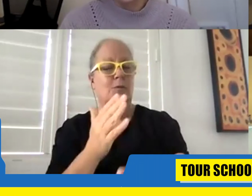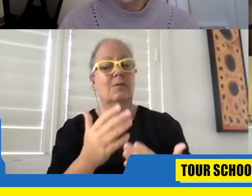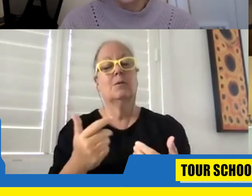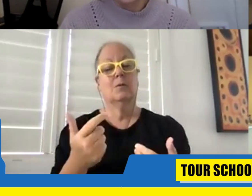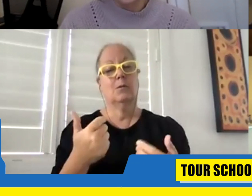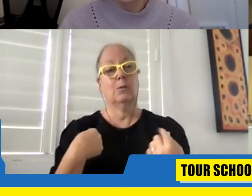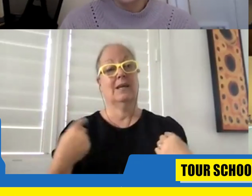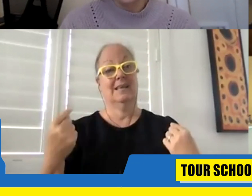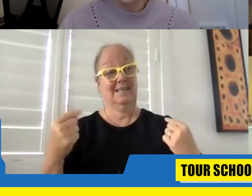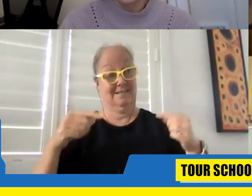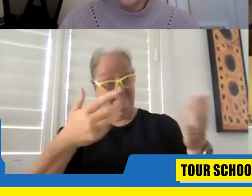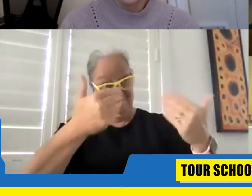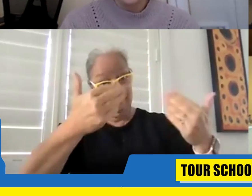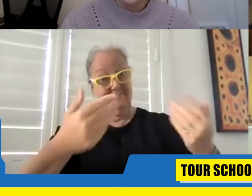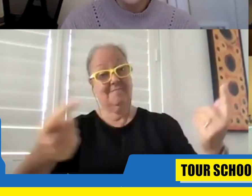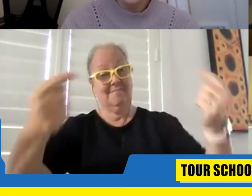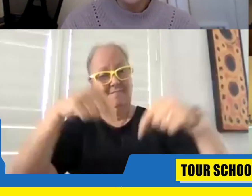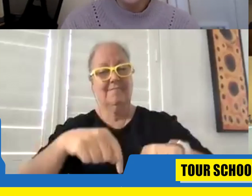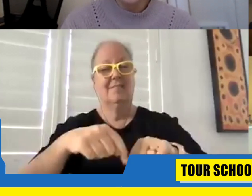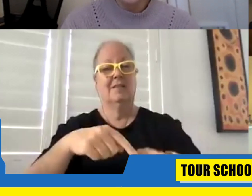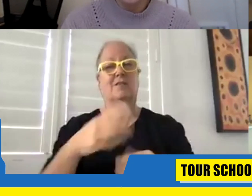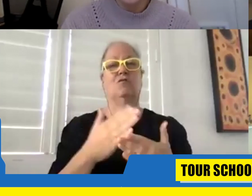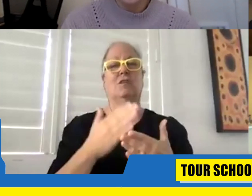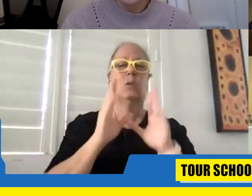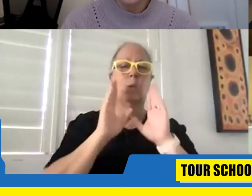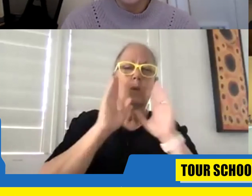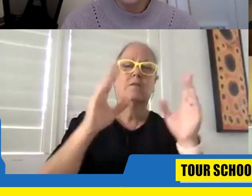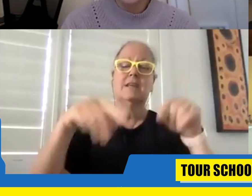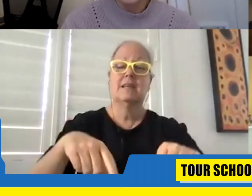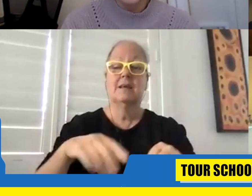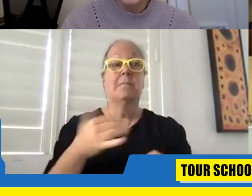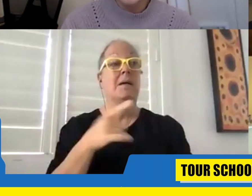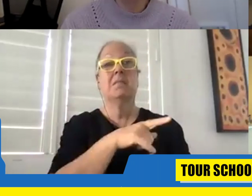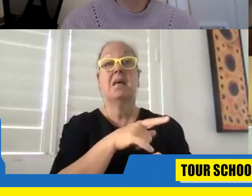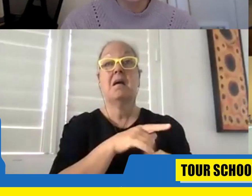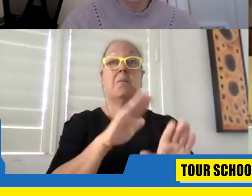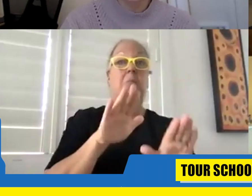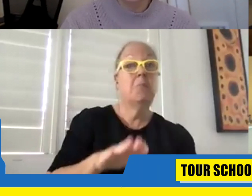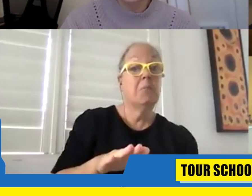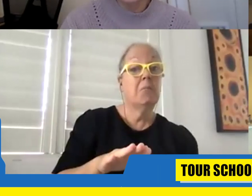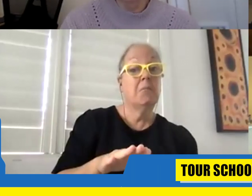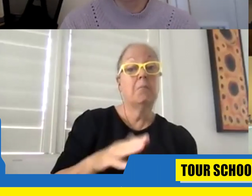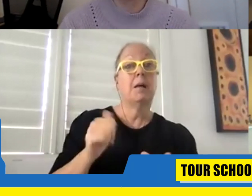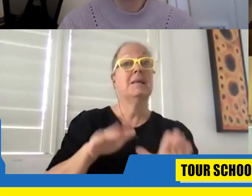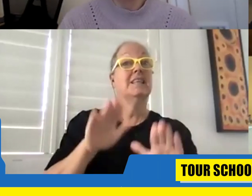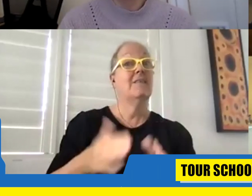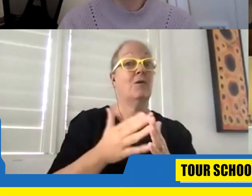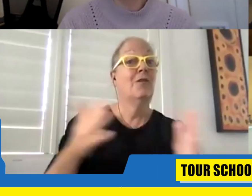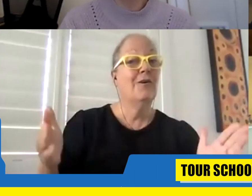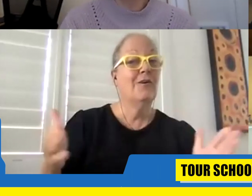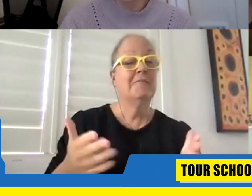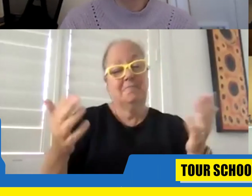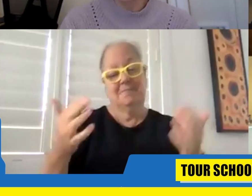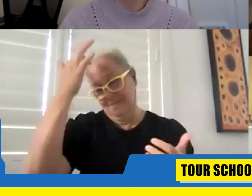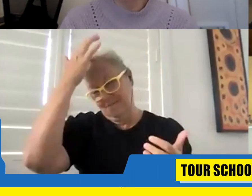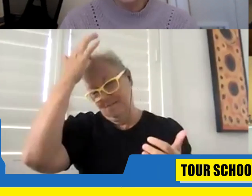who are coming in to see that it's a great place to be, and maybe they might stay. Yeah, for a long, long time. yeah, and you sort